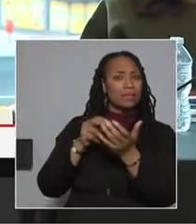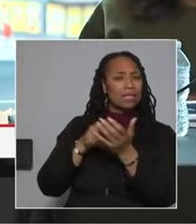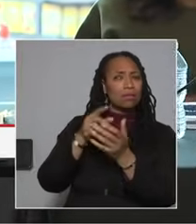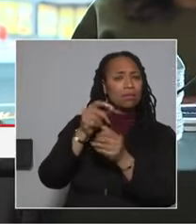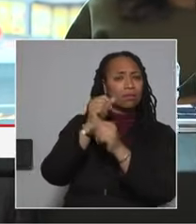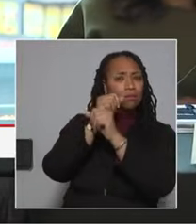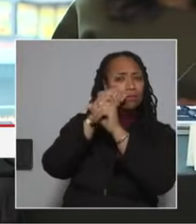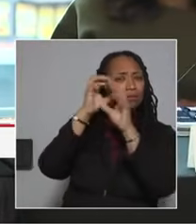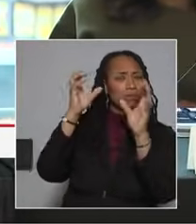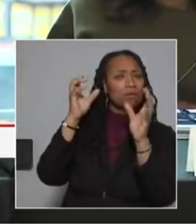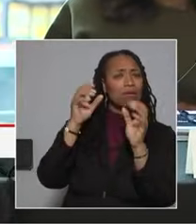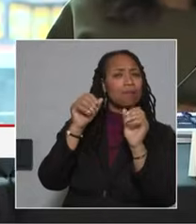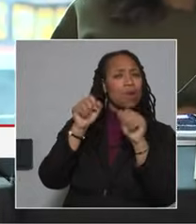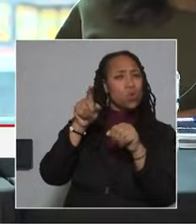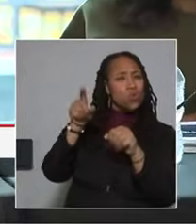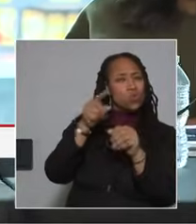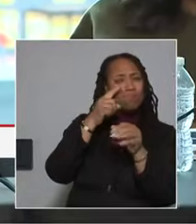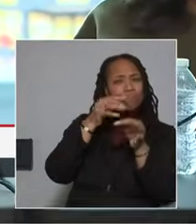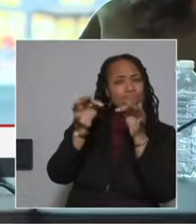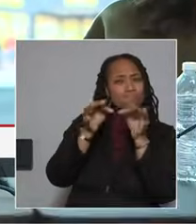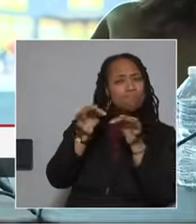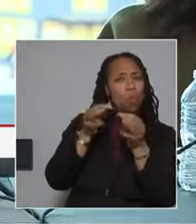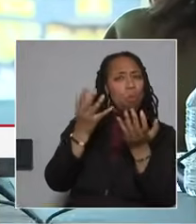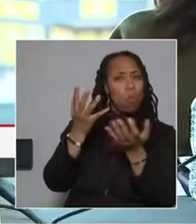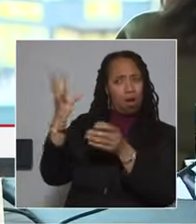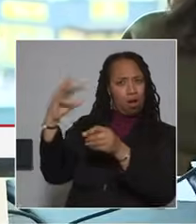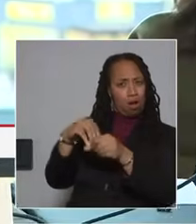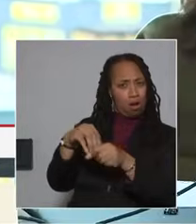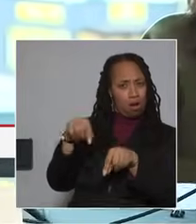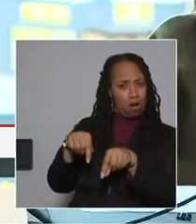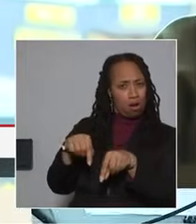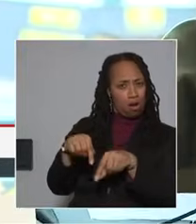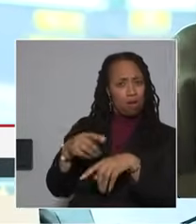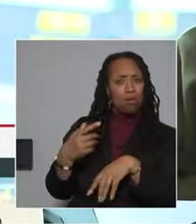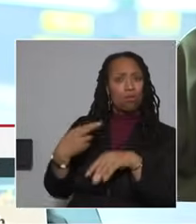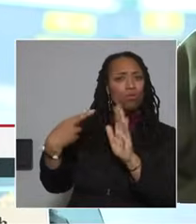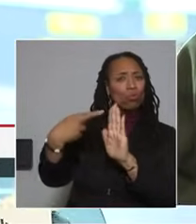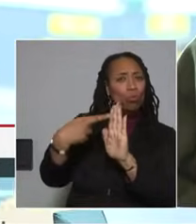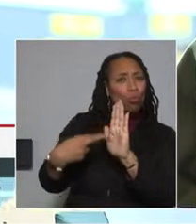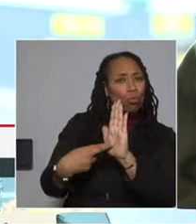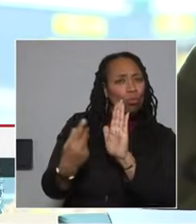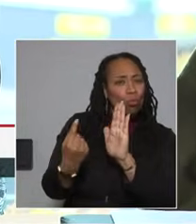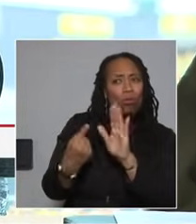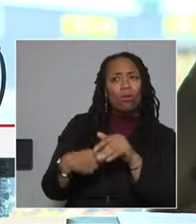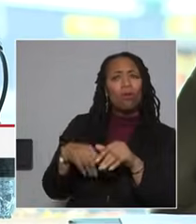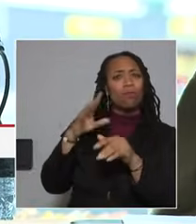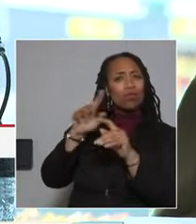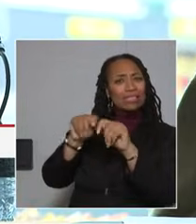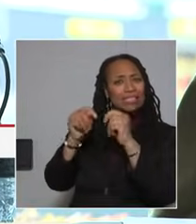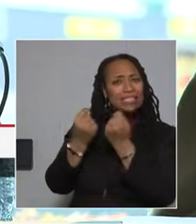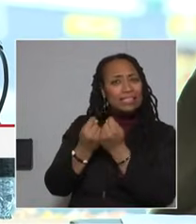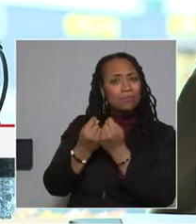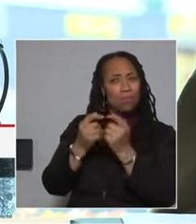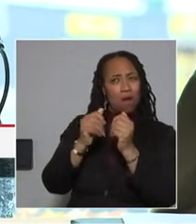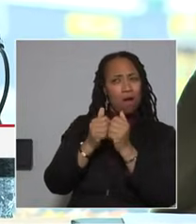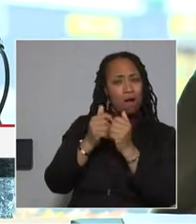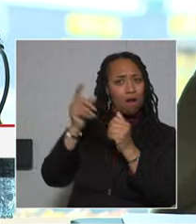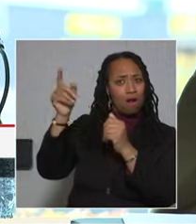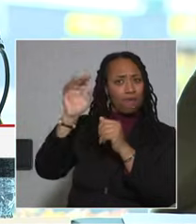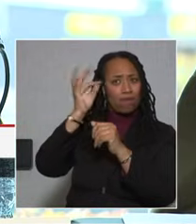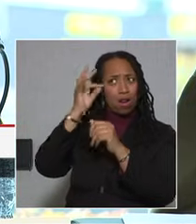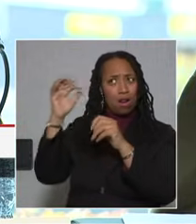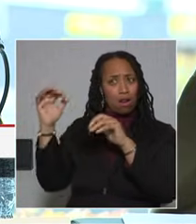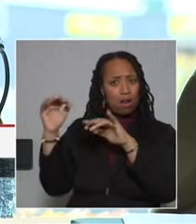guidance you have given commanders or rank and file officers about how to handle that, especially when it comes to if federal